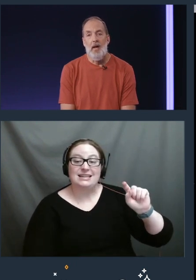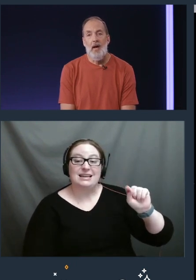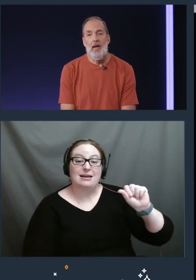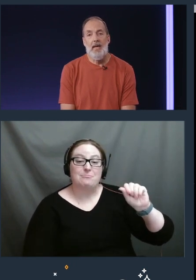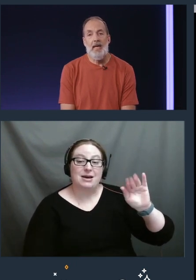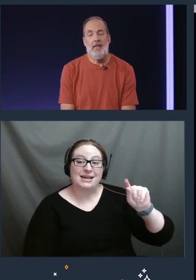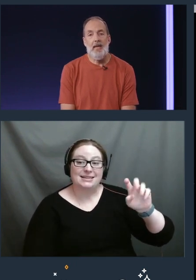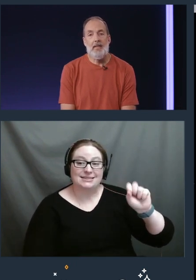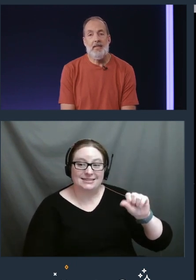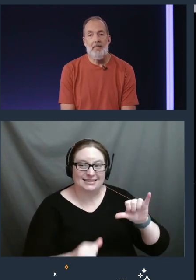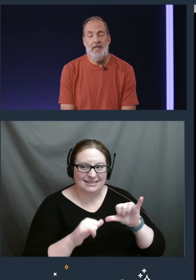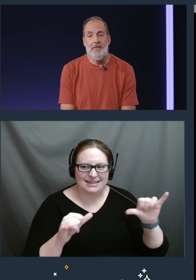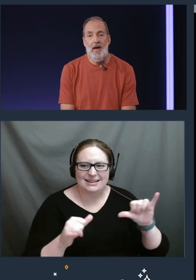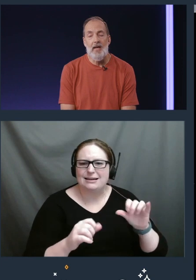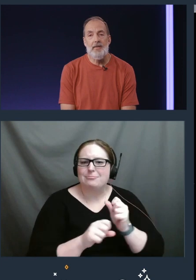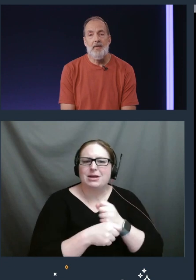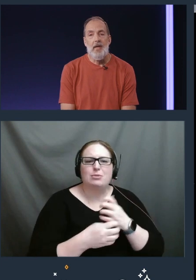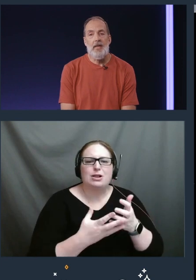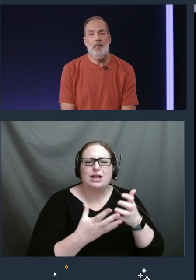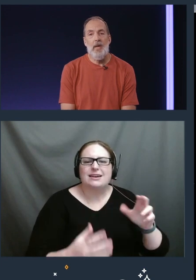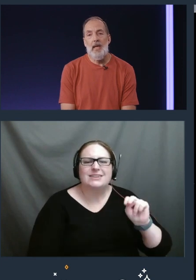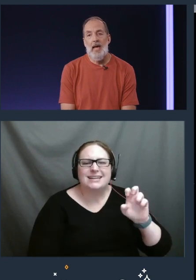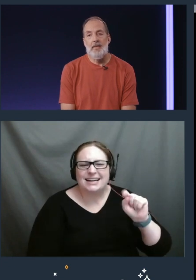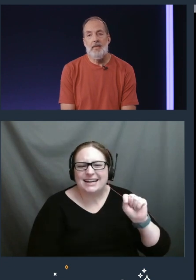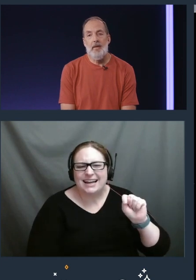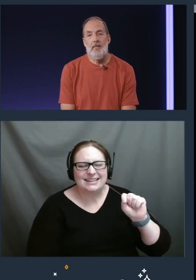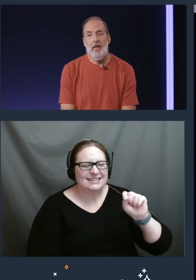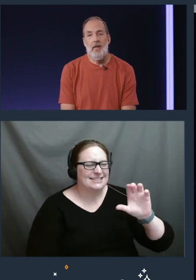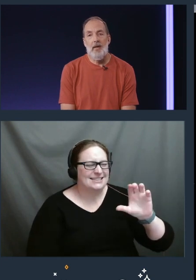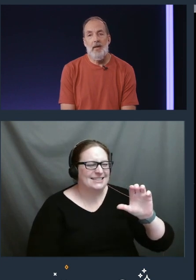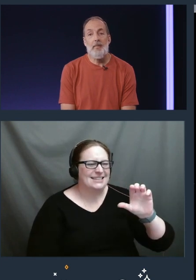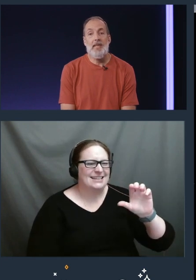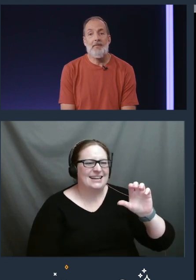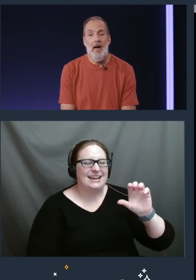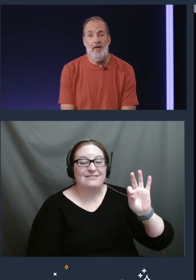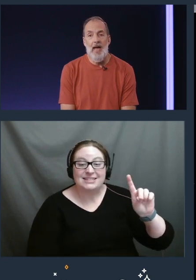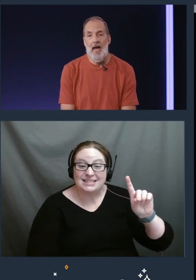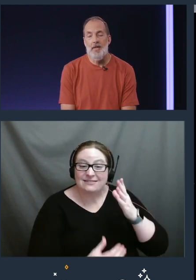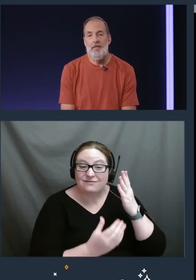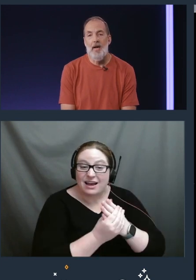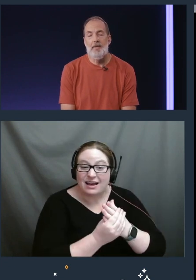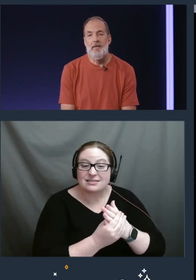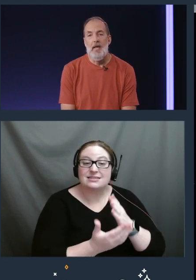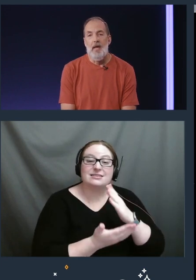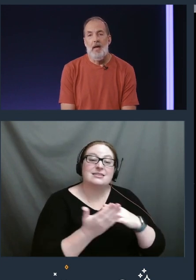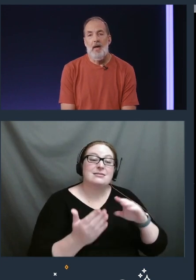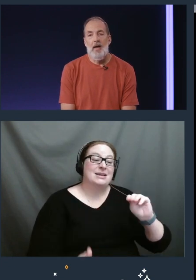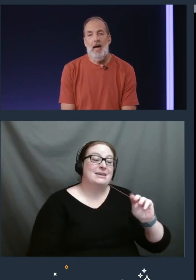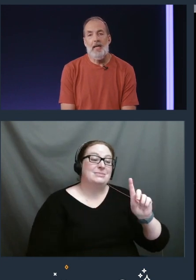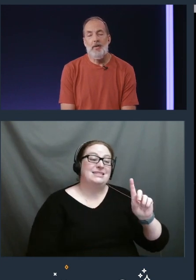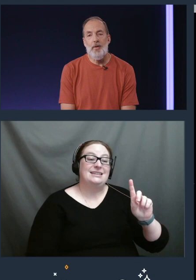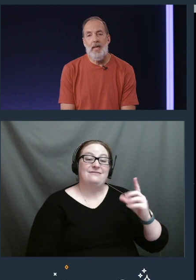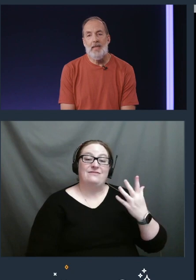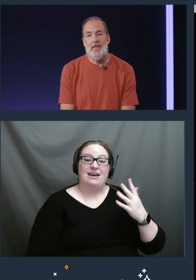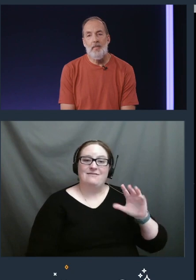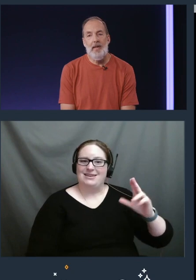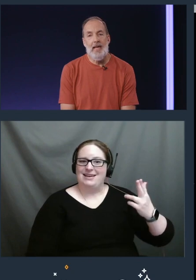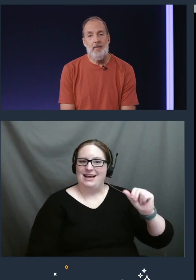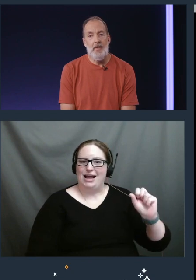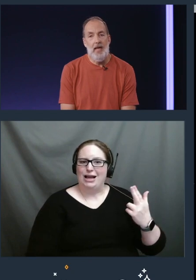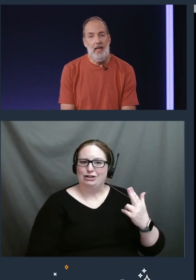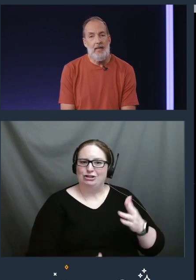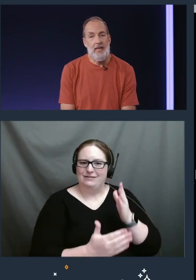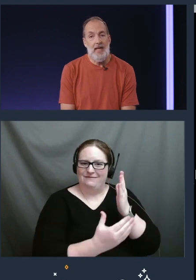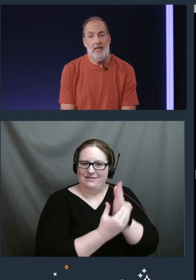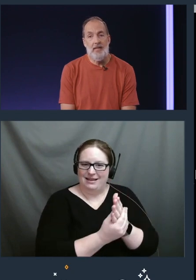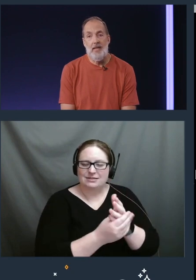of net CFD files, as well as some MD5 hash files. I can do a simple